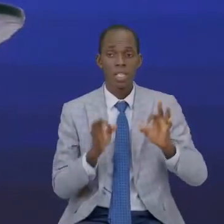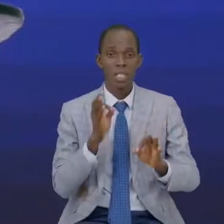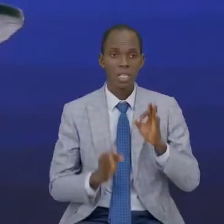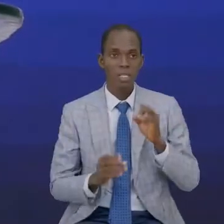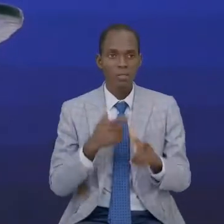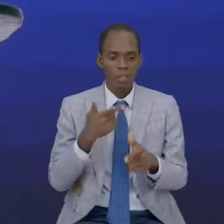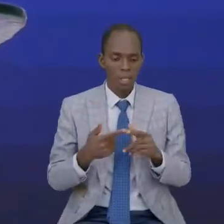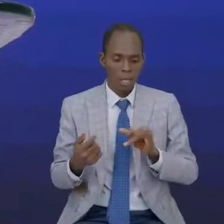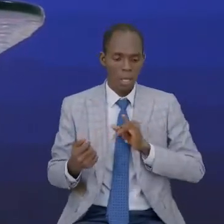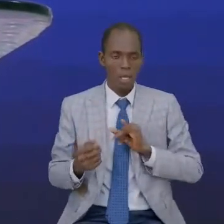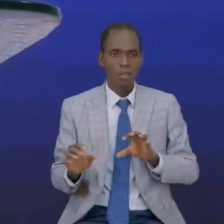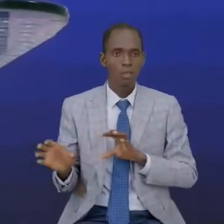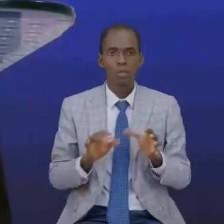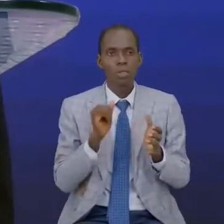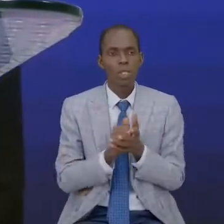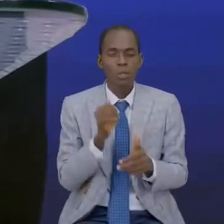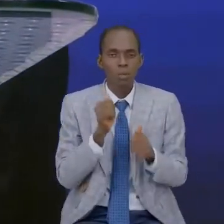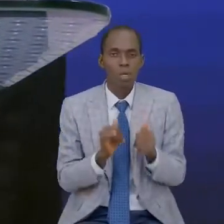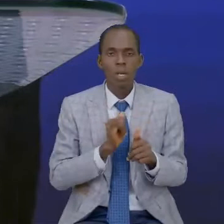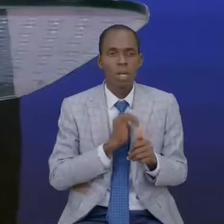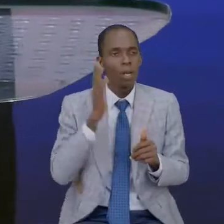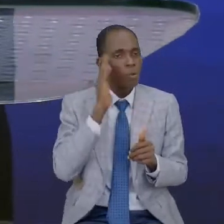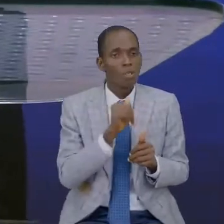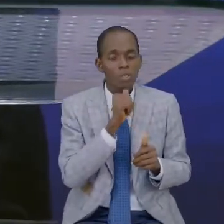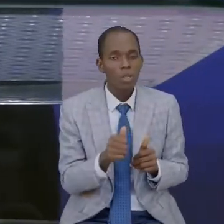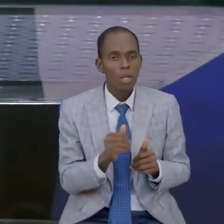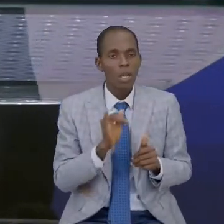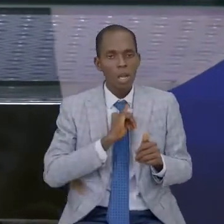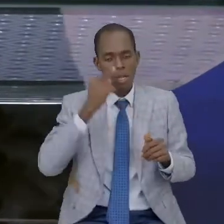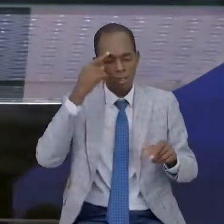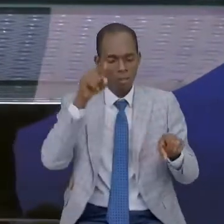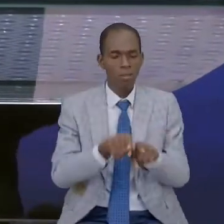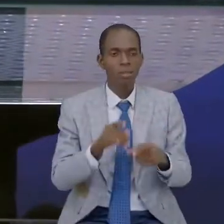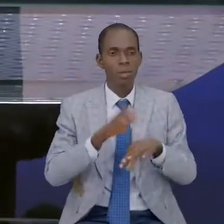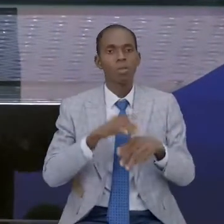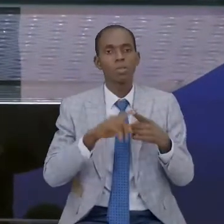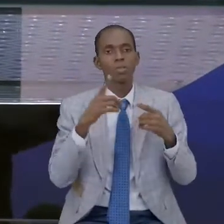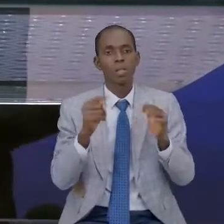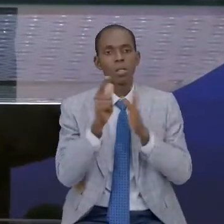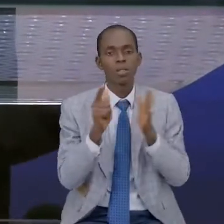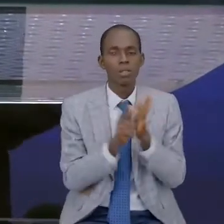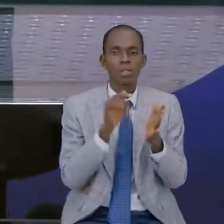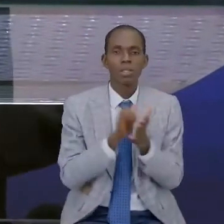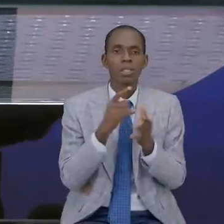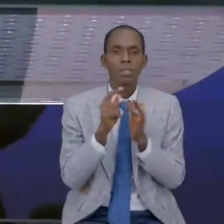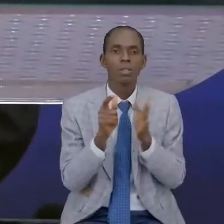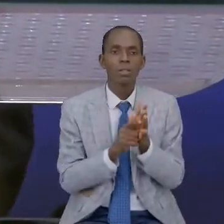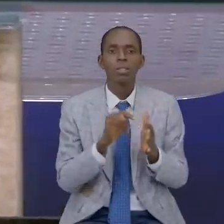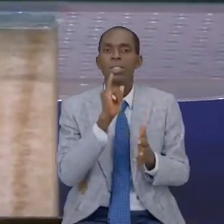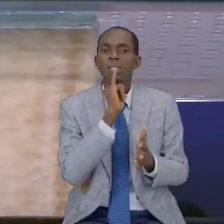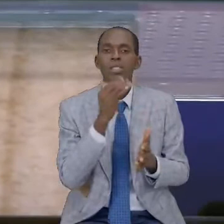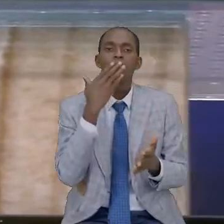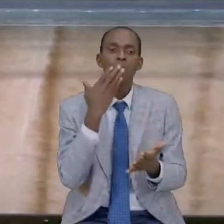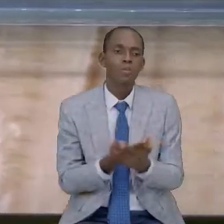I do that which I would not, I consent unto the law, that the law is good.